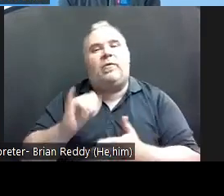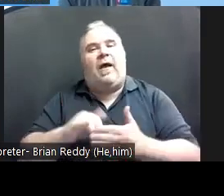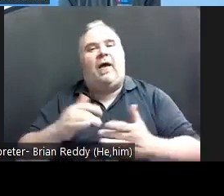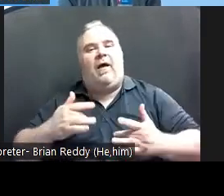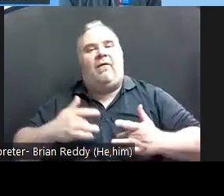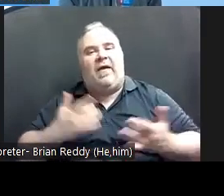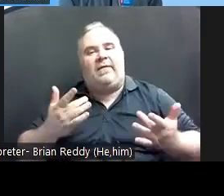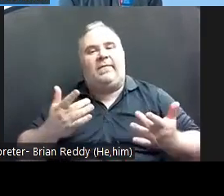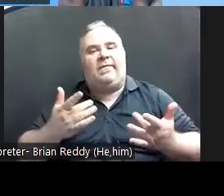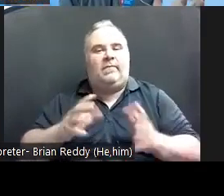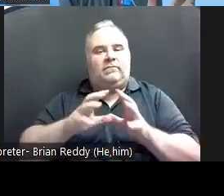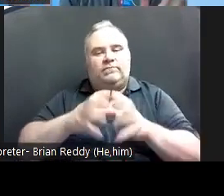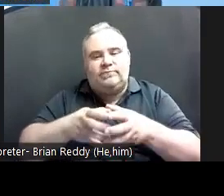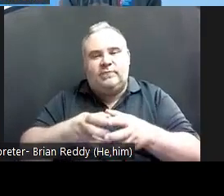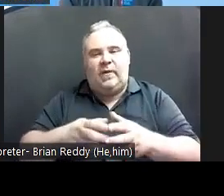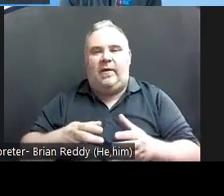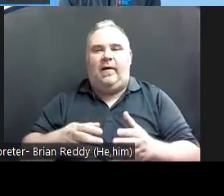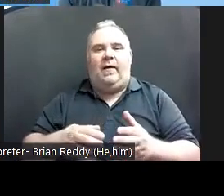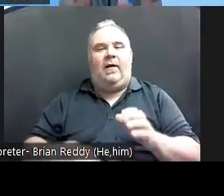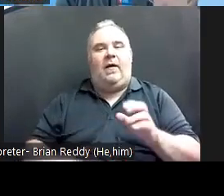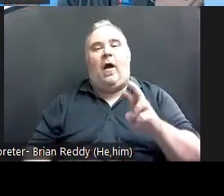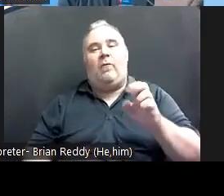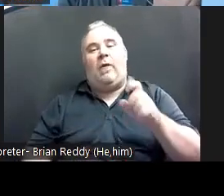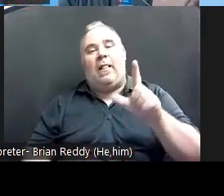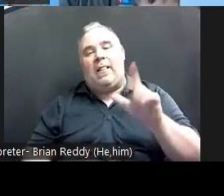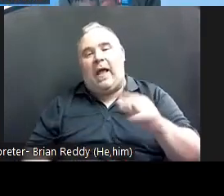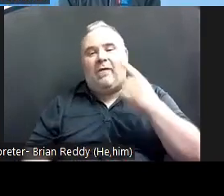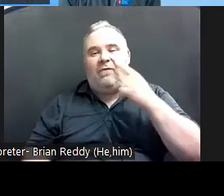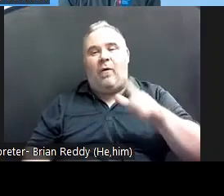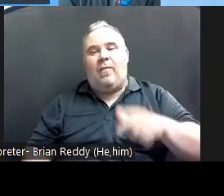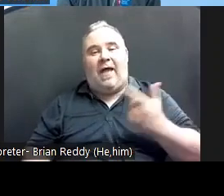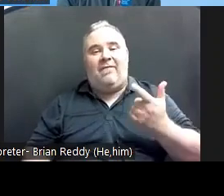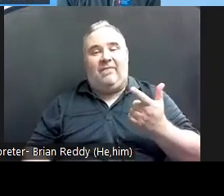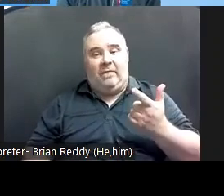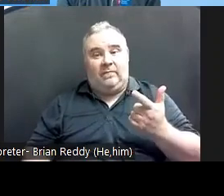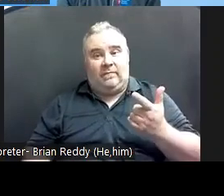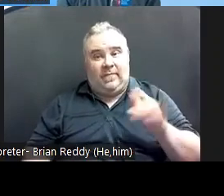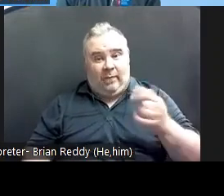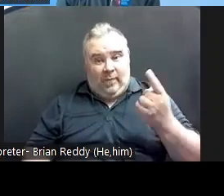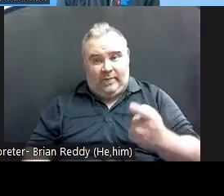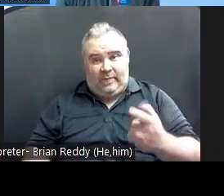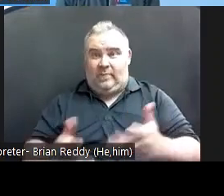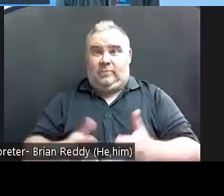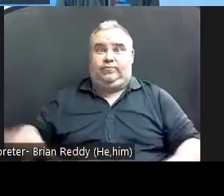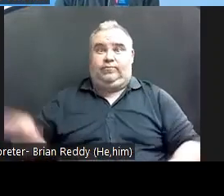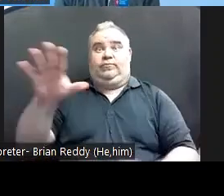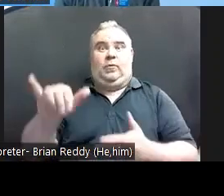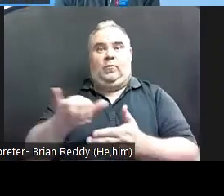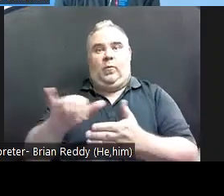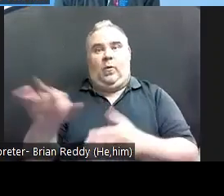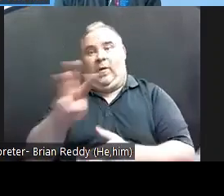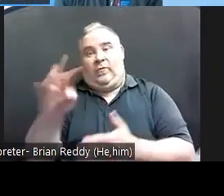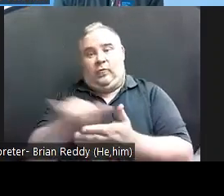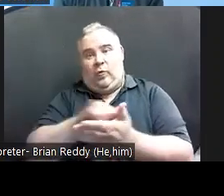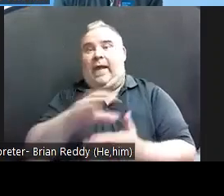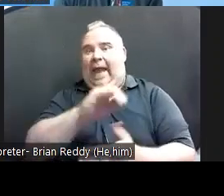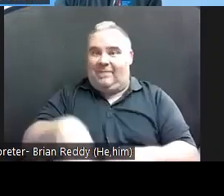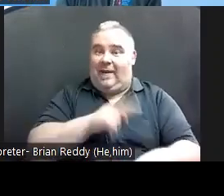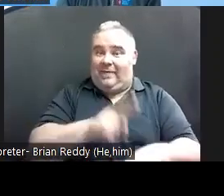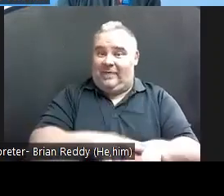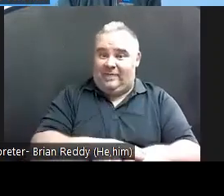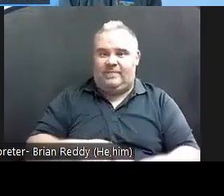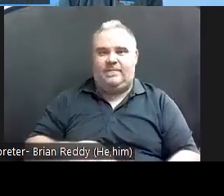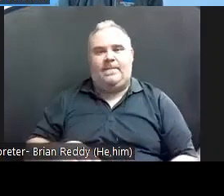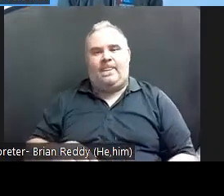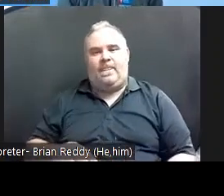Life, which happens in communities all across Western New York and the nation, as well as our Making Strides Against Breast Cancer walks in